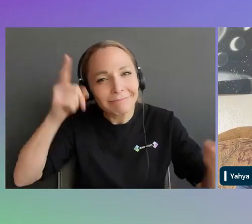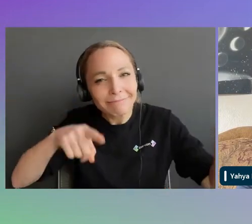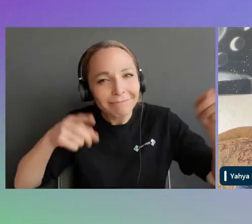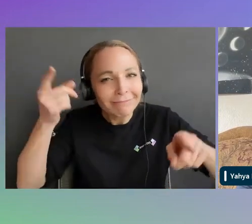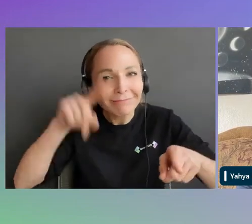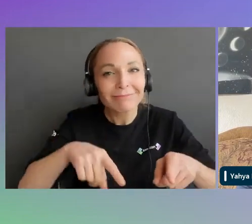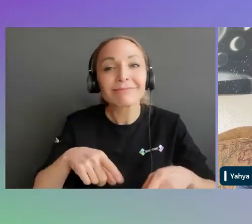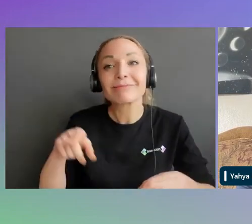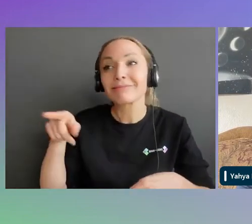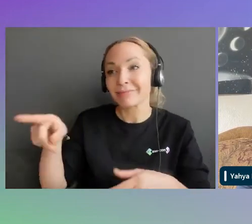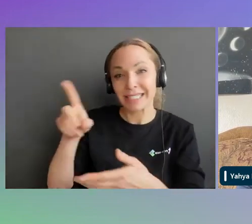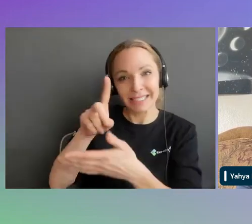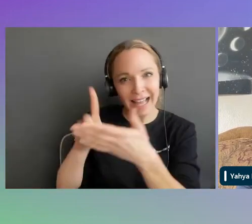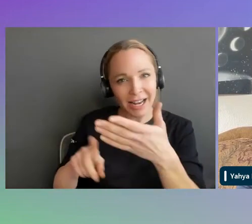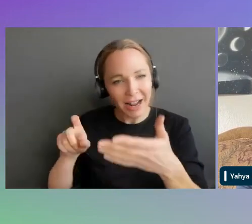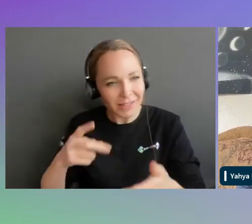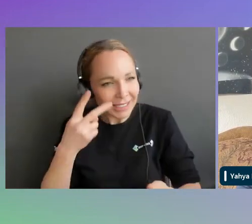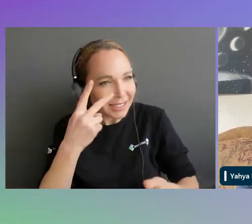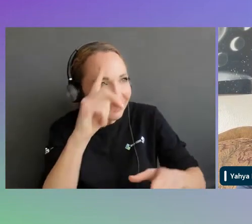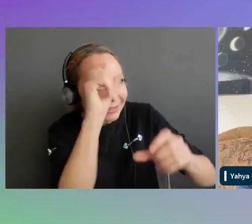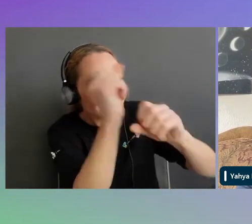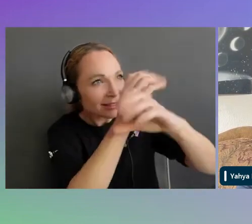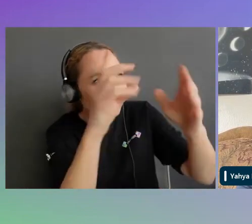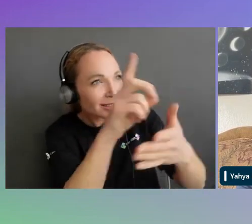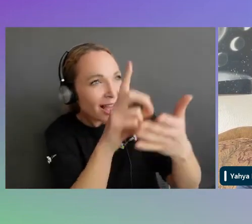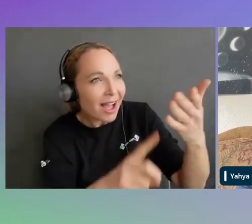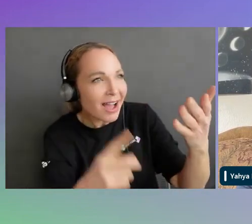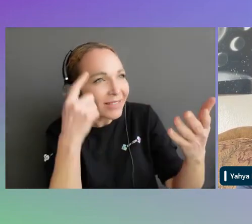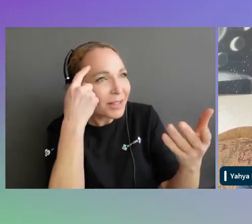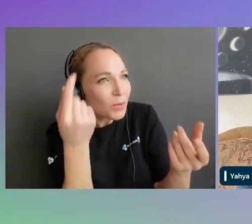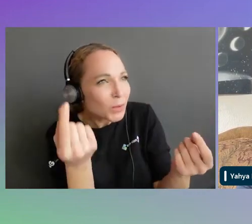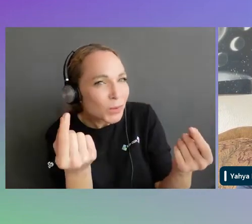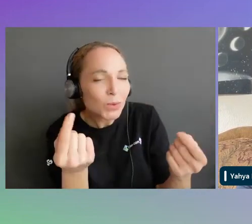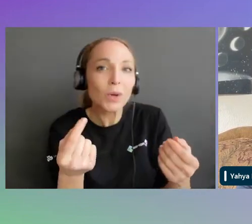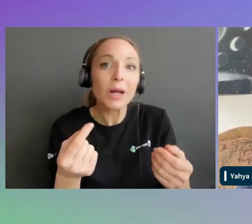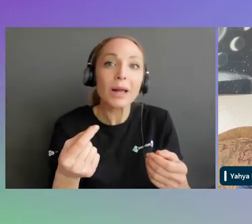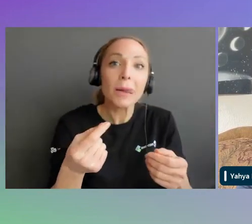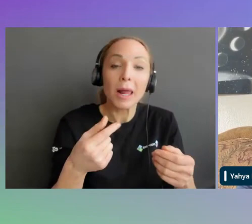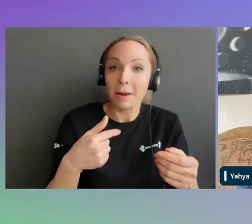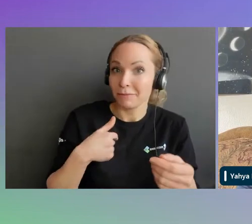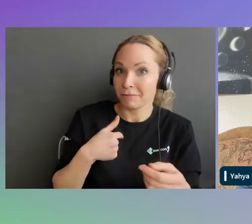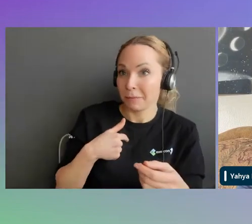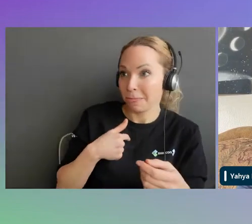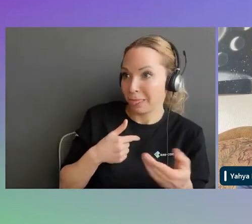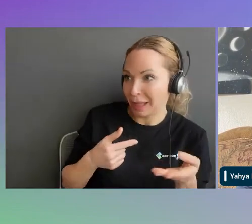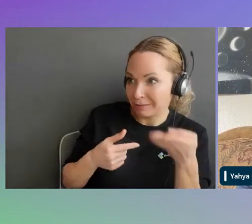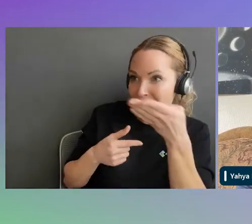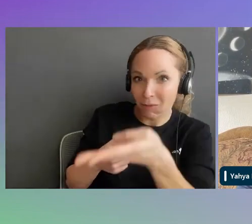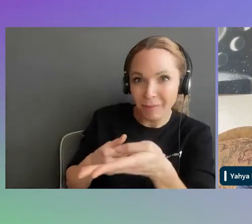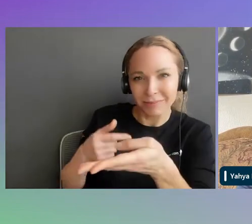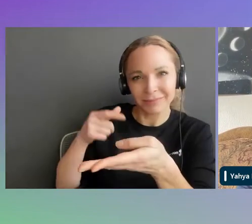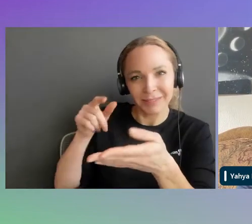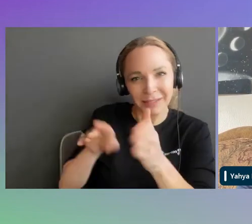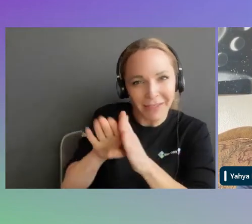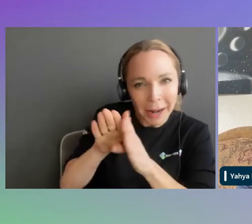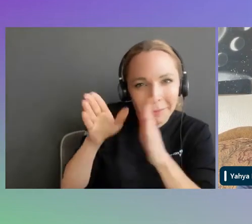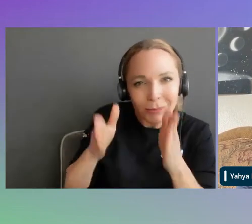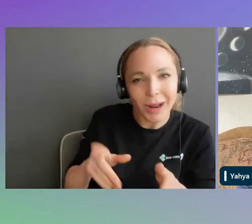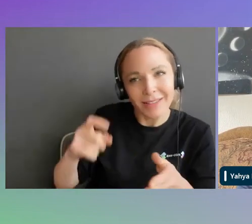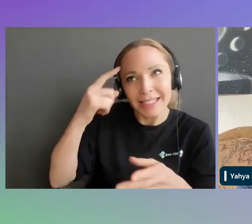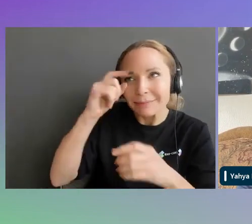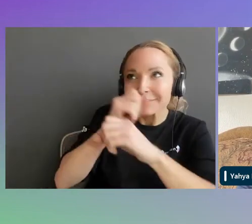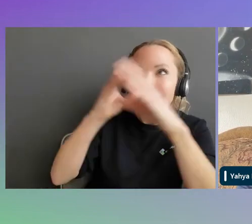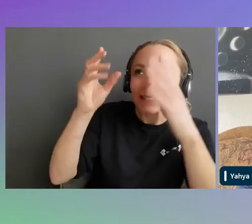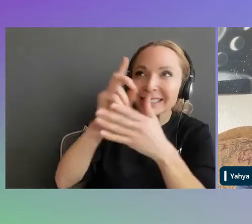make sure they implement it accessibly. But also designers need to be thinking about that as well. And maybe they annotate things in a way that's not